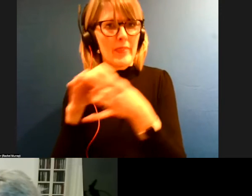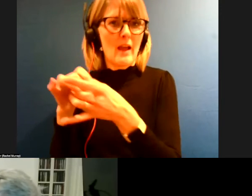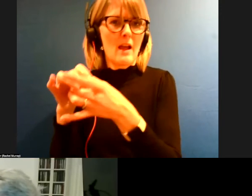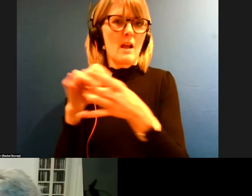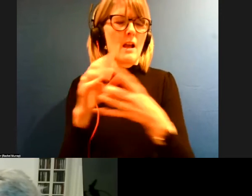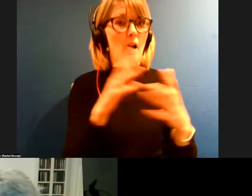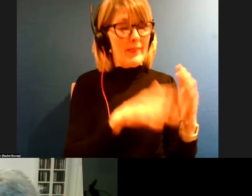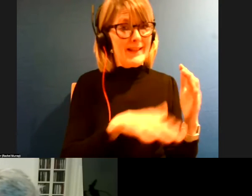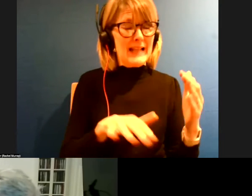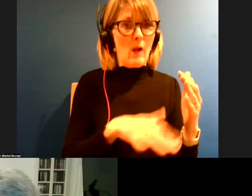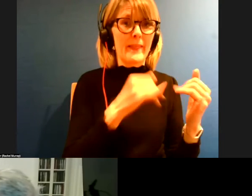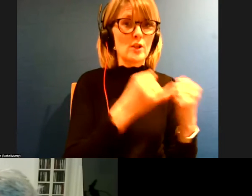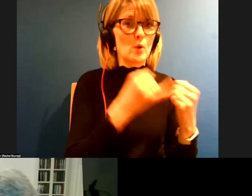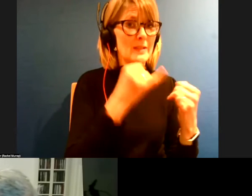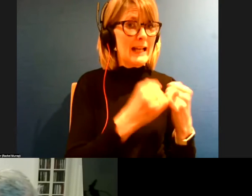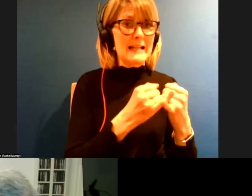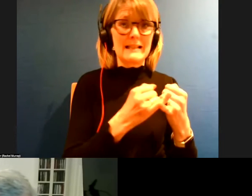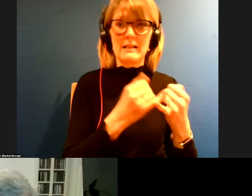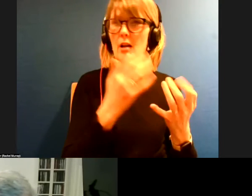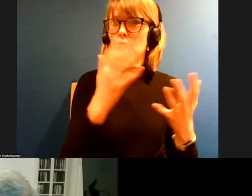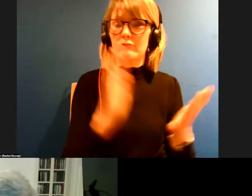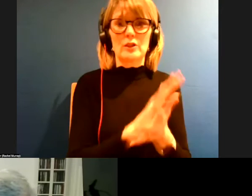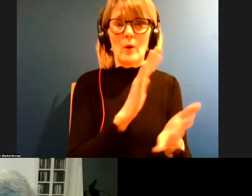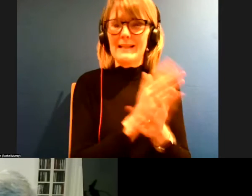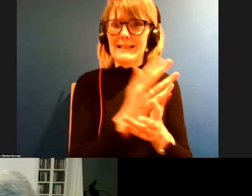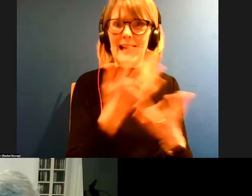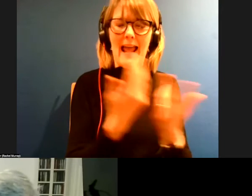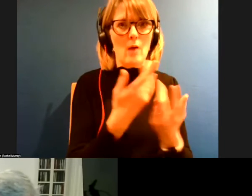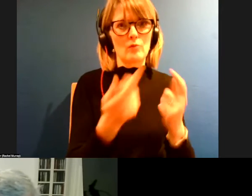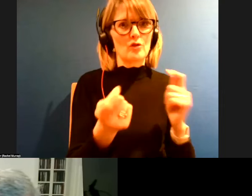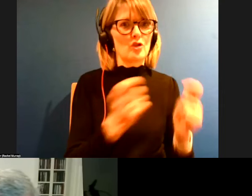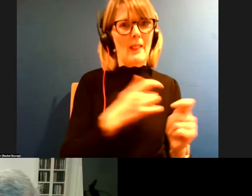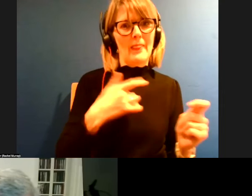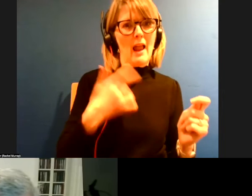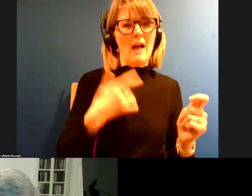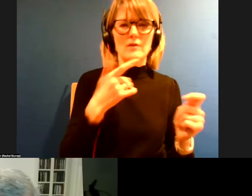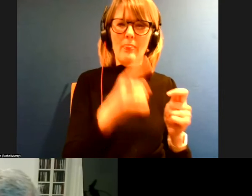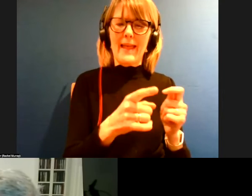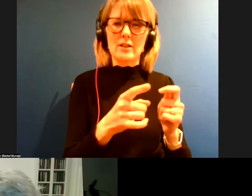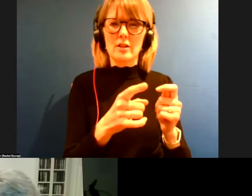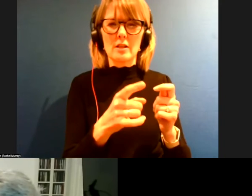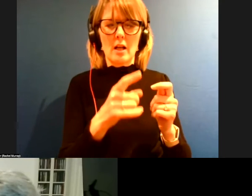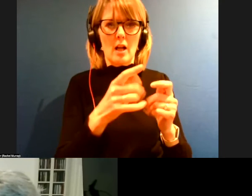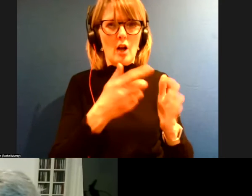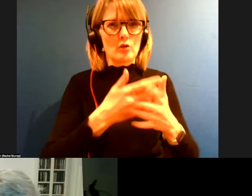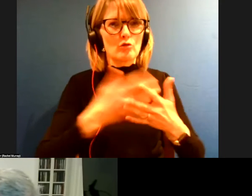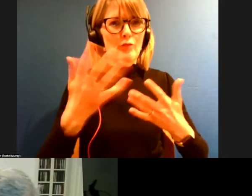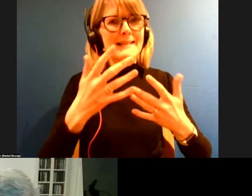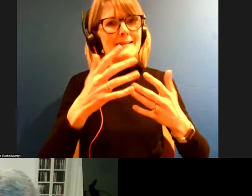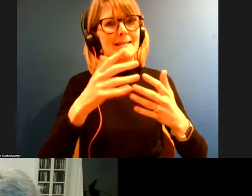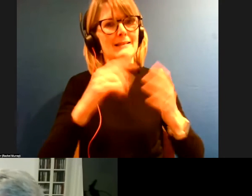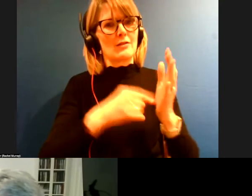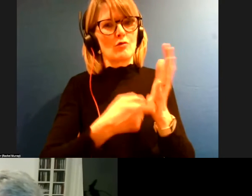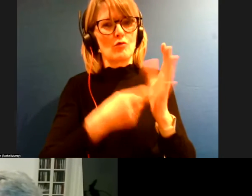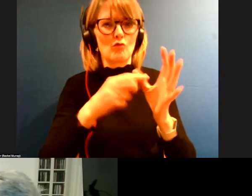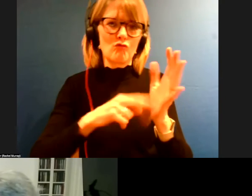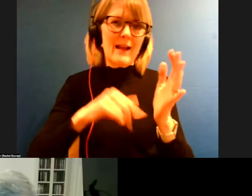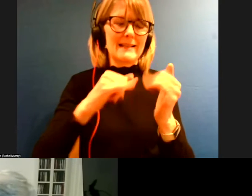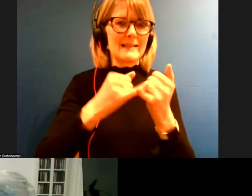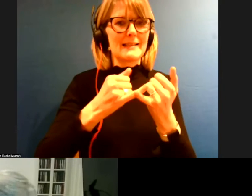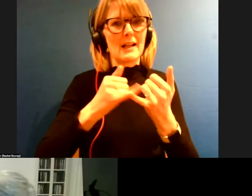that it has continued to change their life. And that's about transculturality. That's about the ability to explore all kinds of